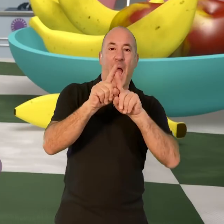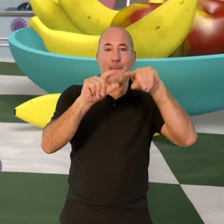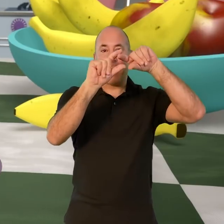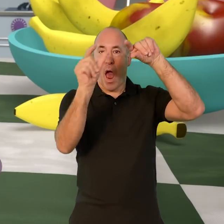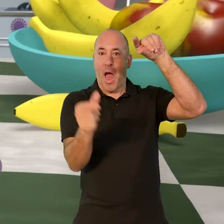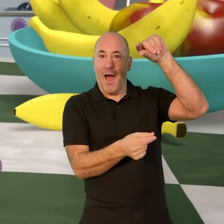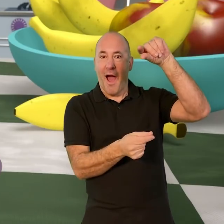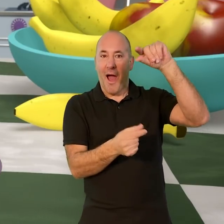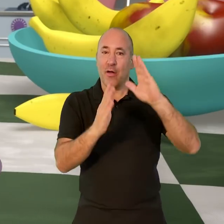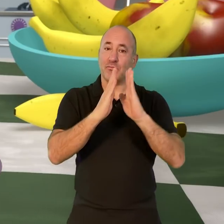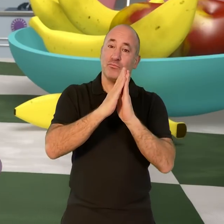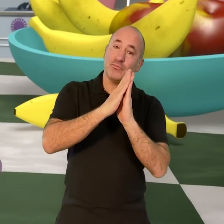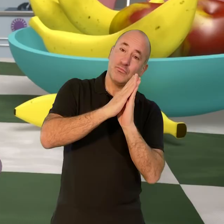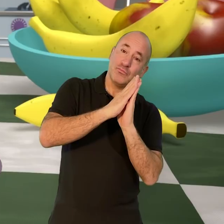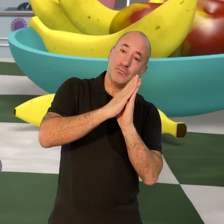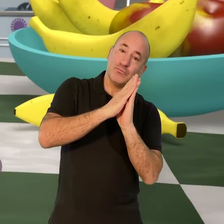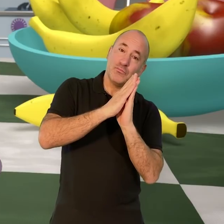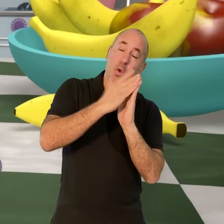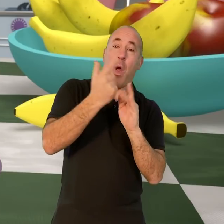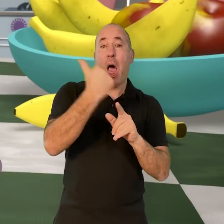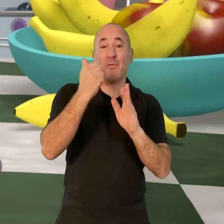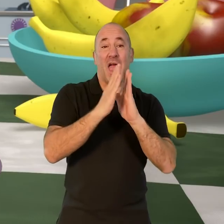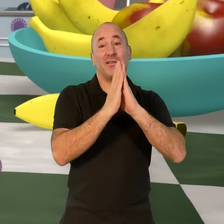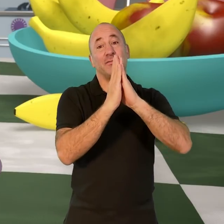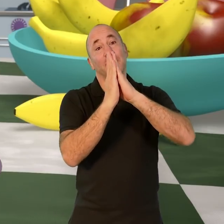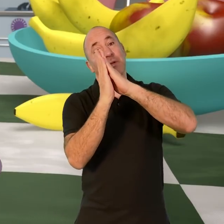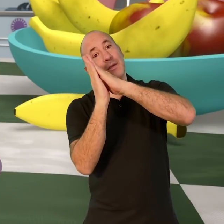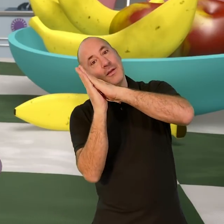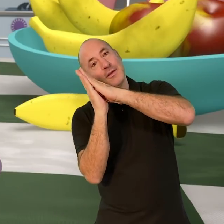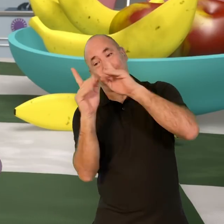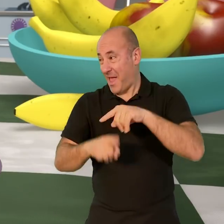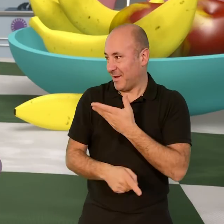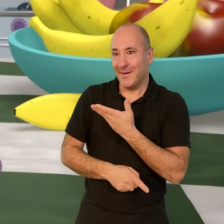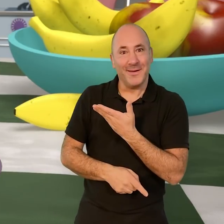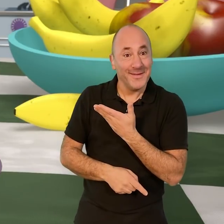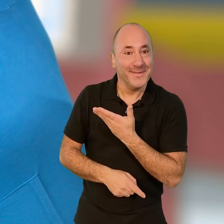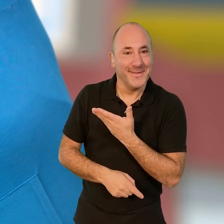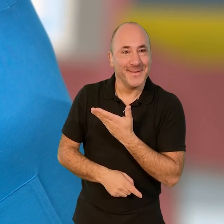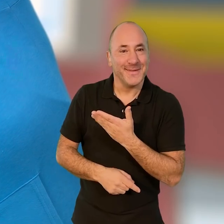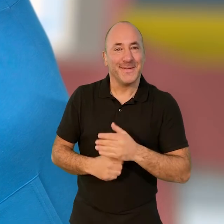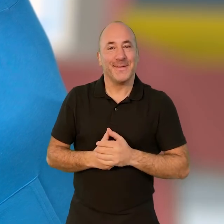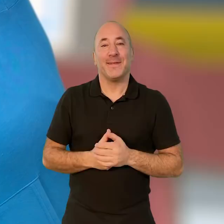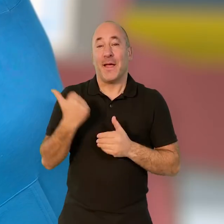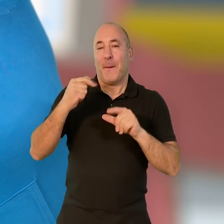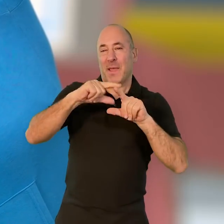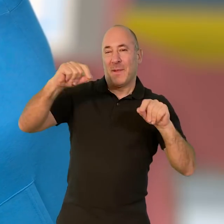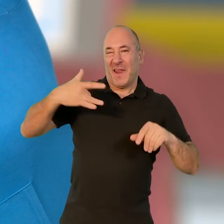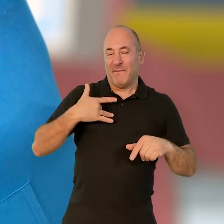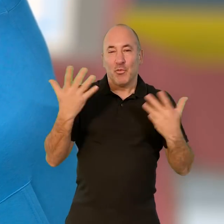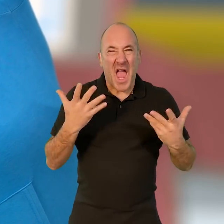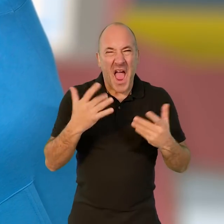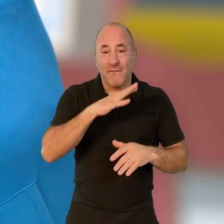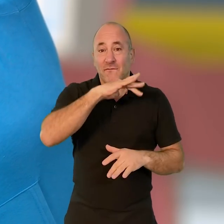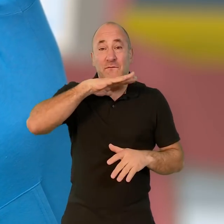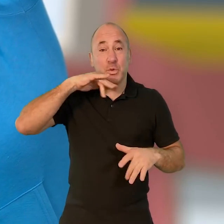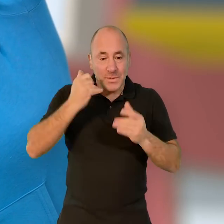a banana pose, leaning over one way and leaning over the other way. Now, Betsy the Banana